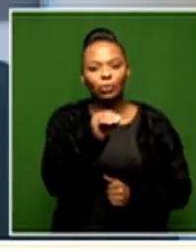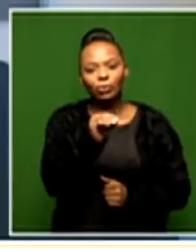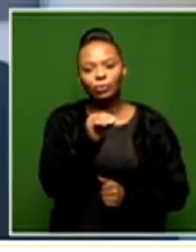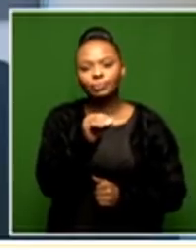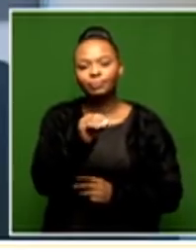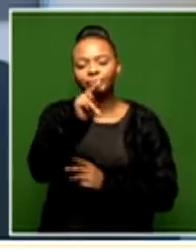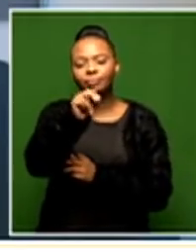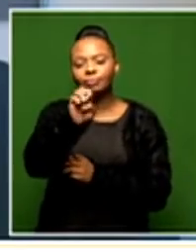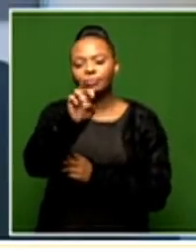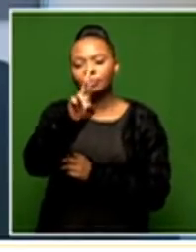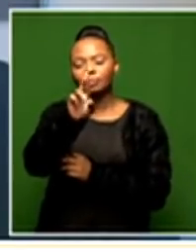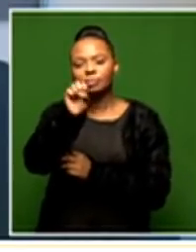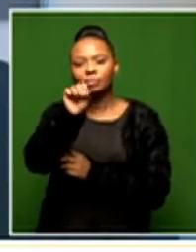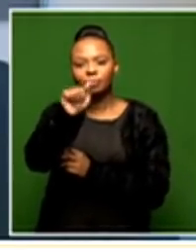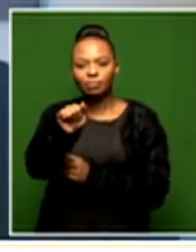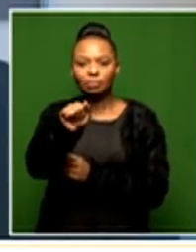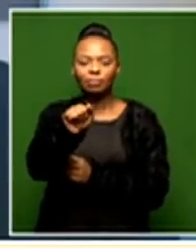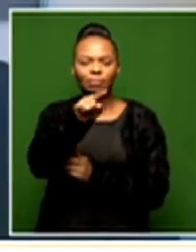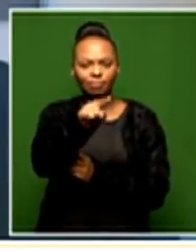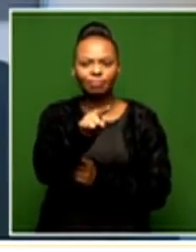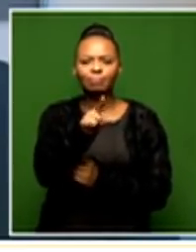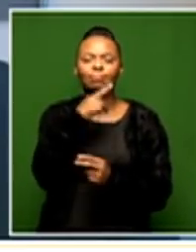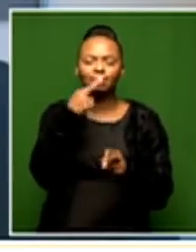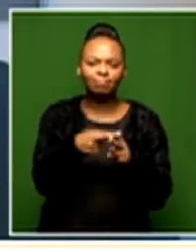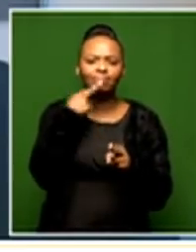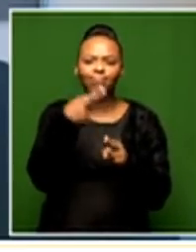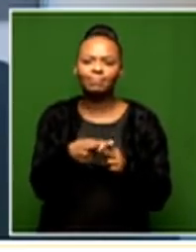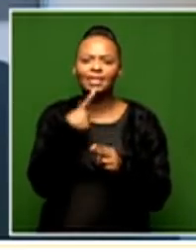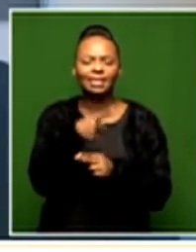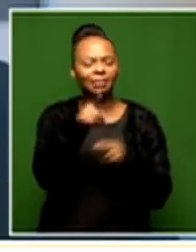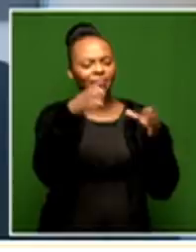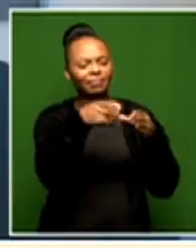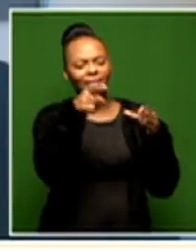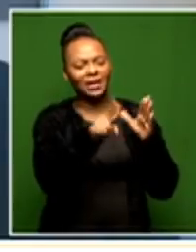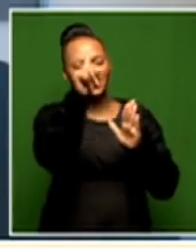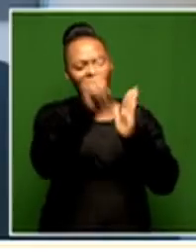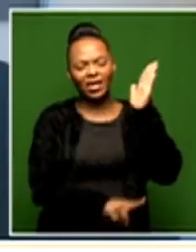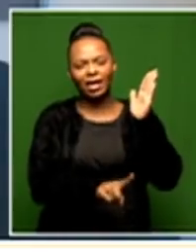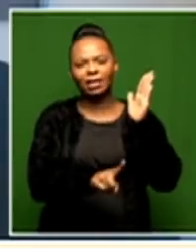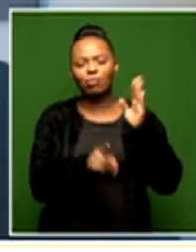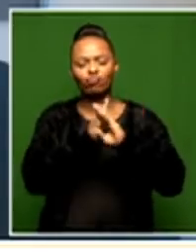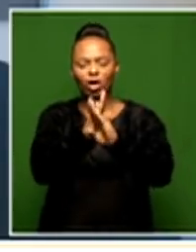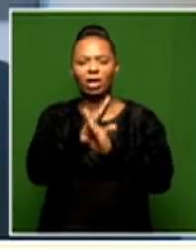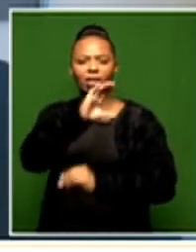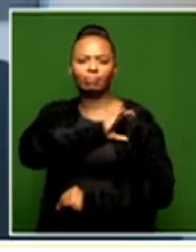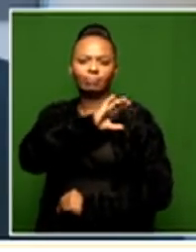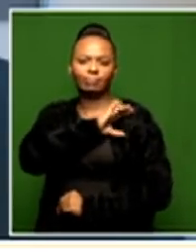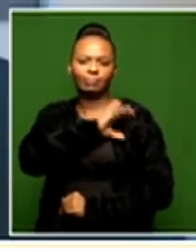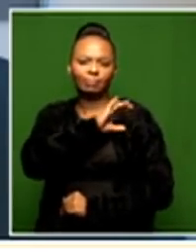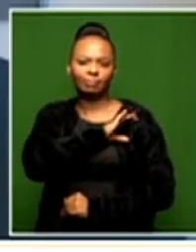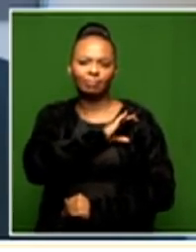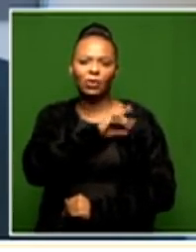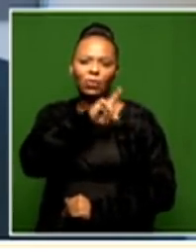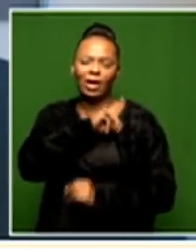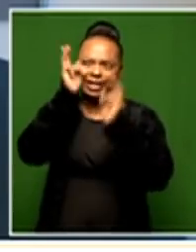Africa, NERSA, now, they have been repeatedly accused of failing to actually protect consumers from above inflation